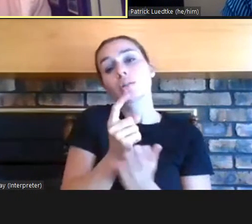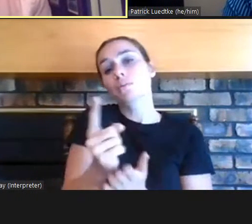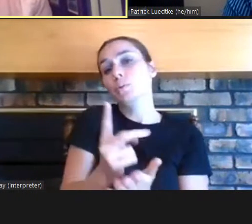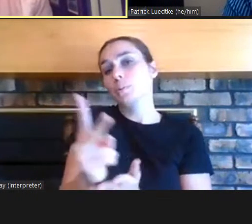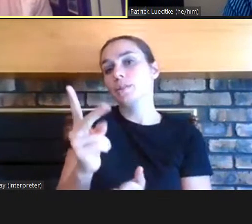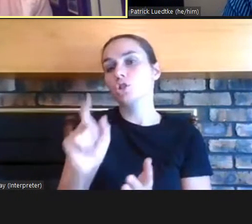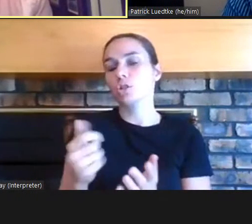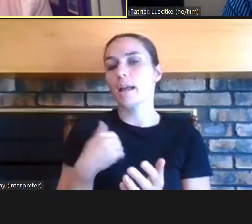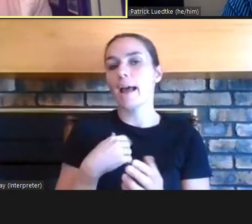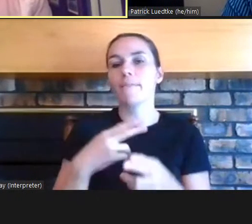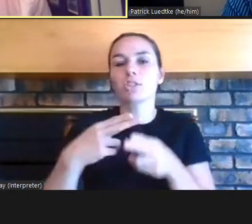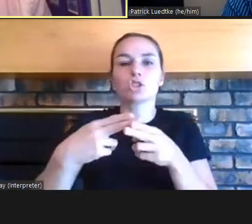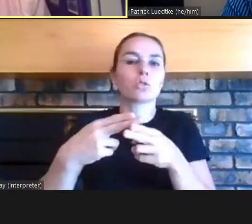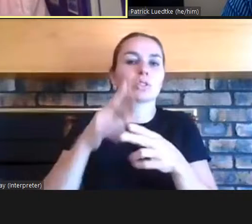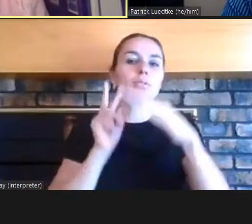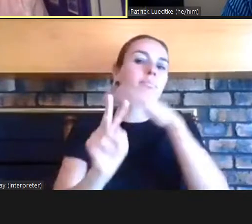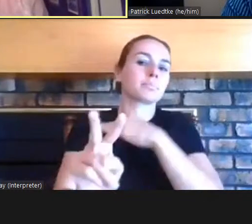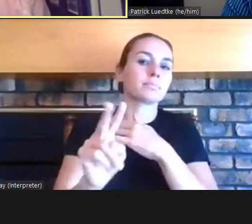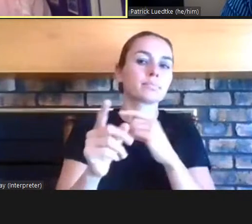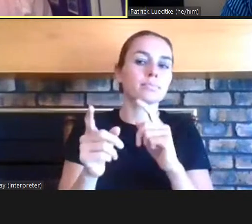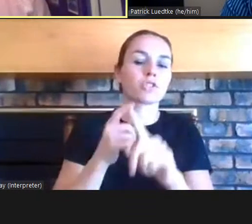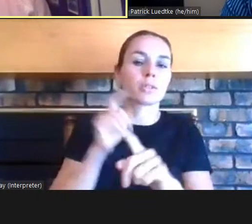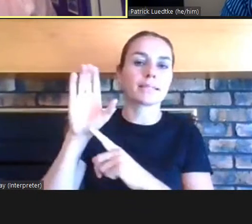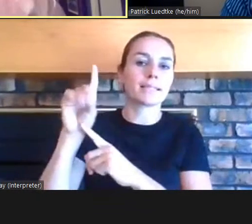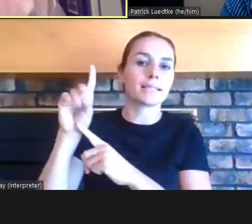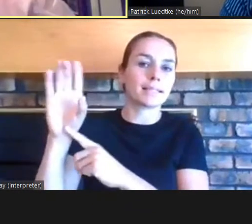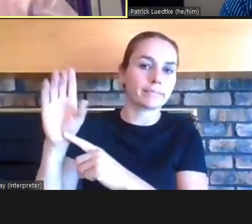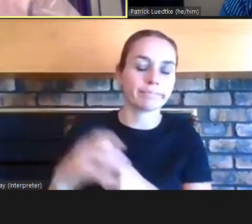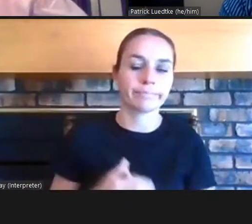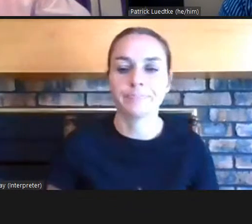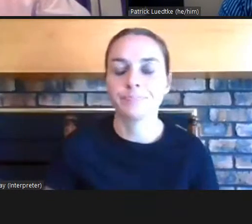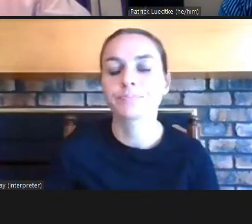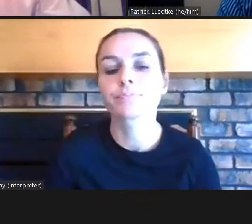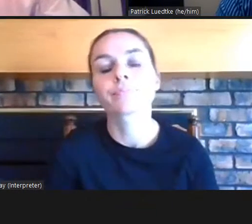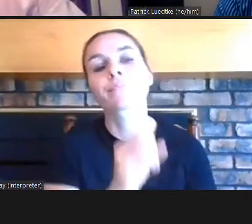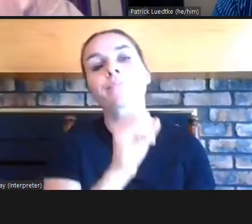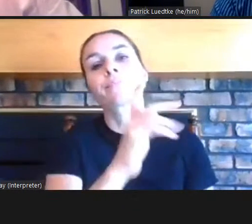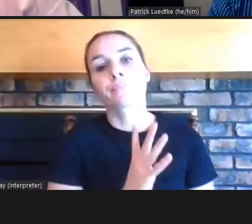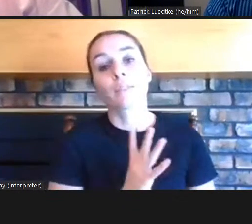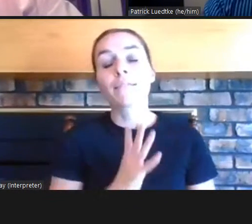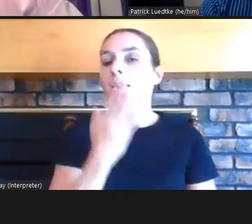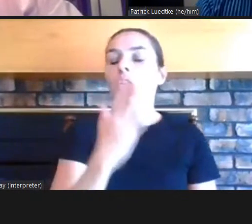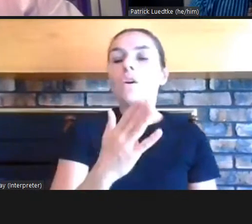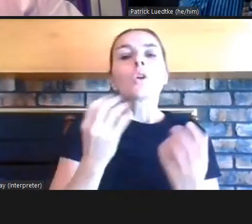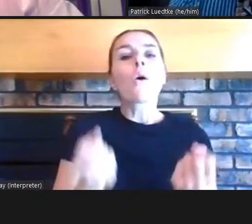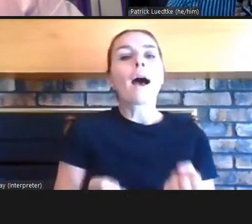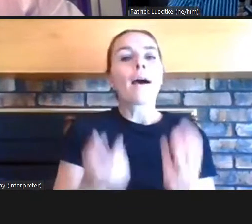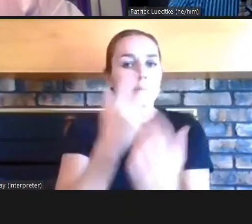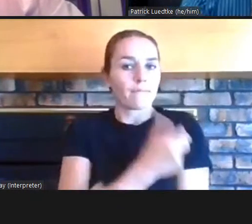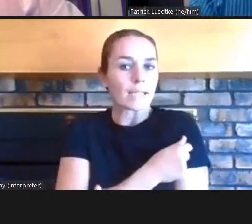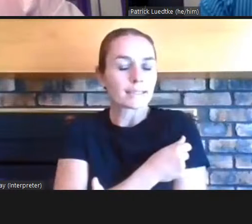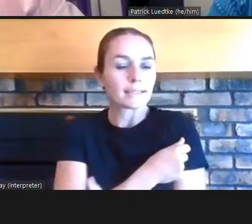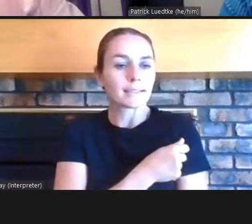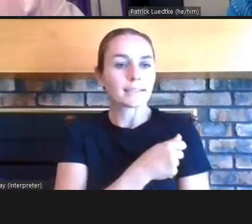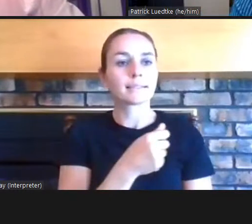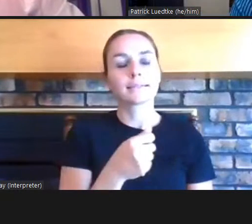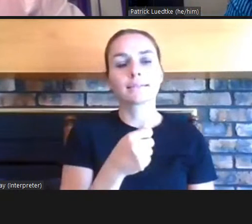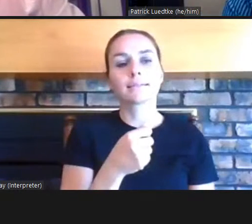short-term projections from our CDC partners. Got it. Okay, thank you. And then how many vaccines